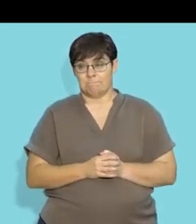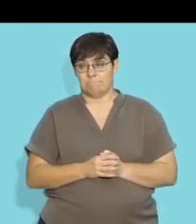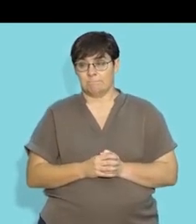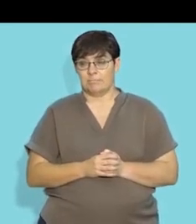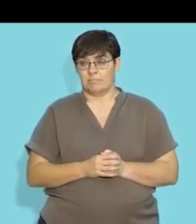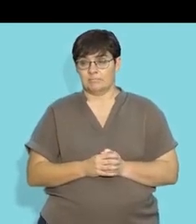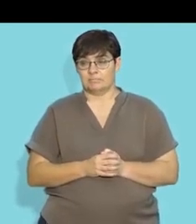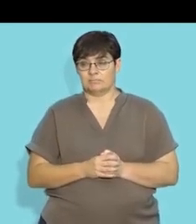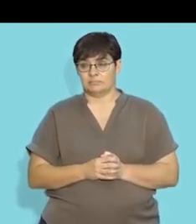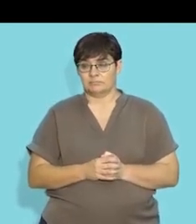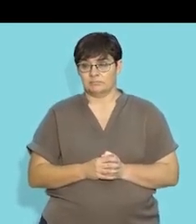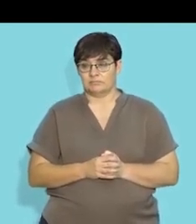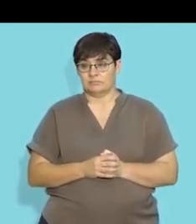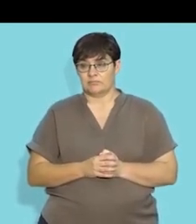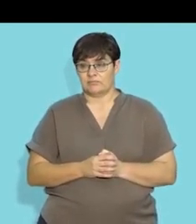6.13.